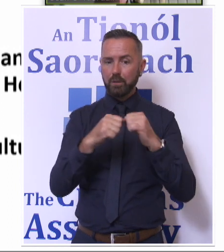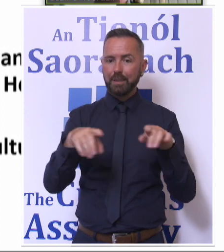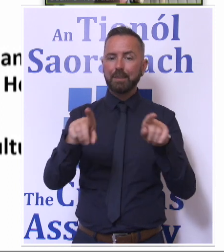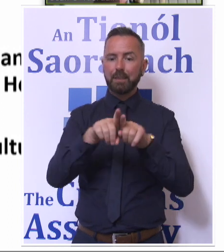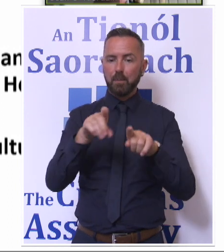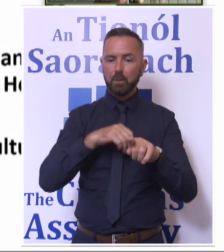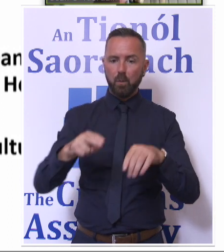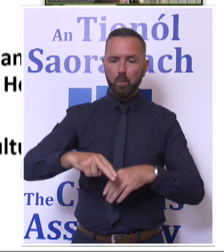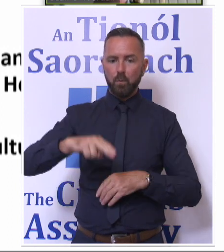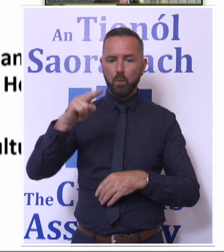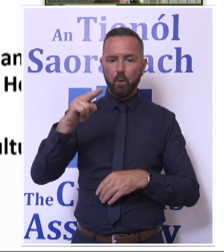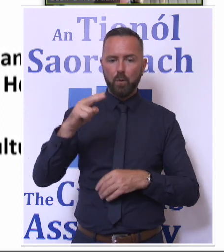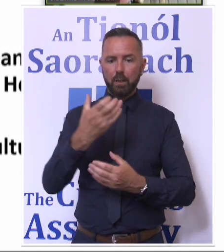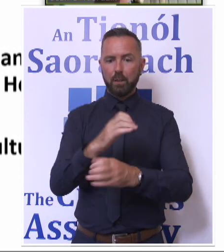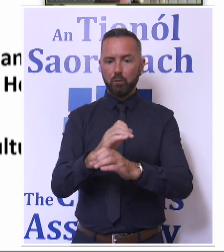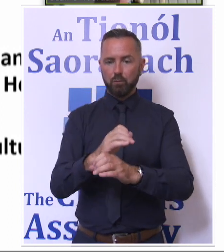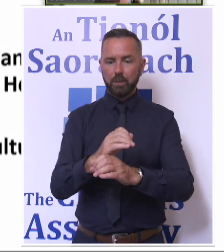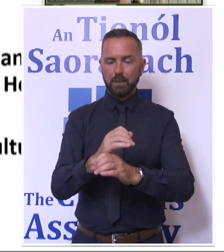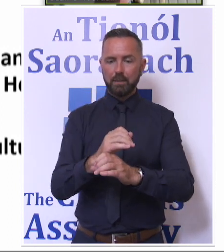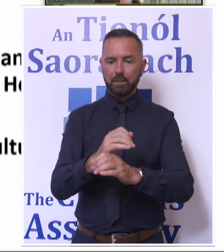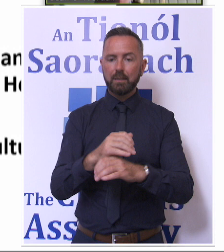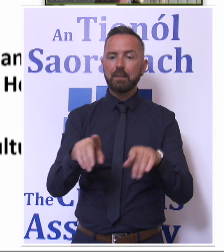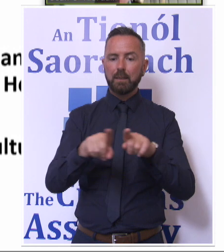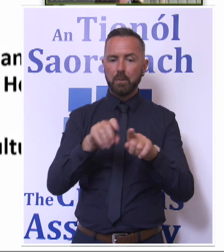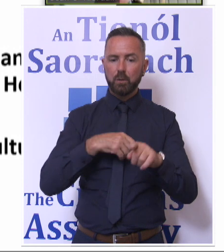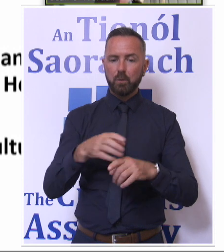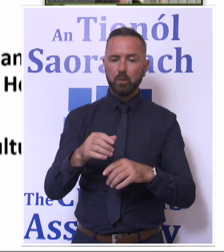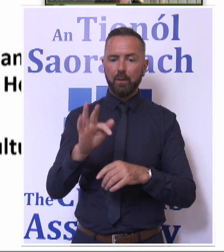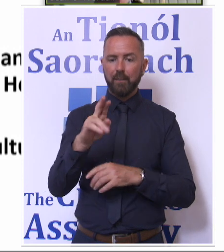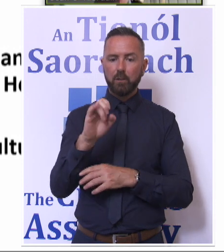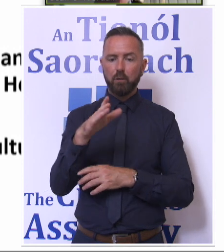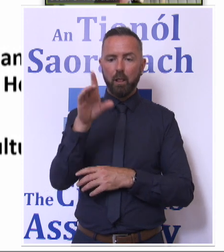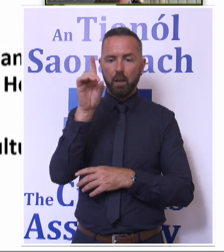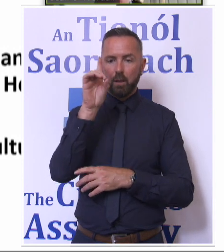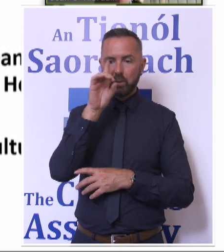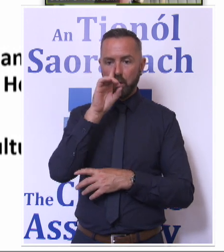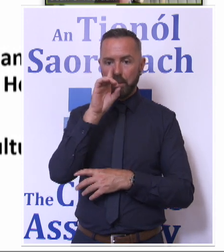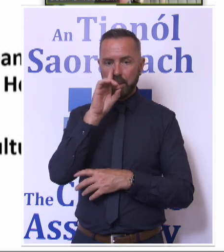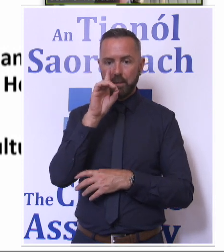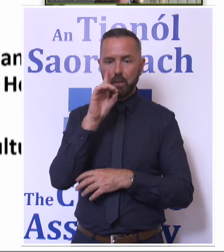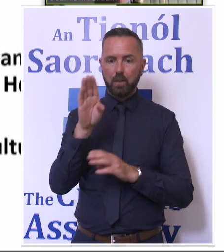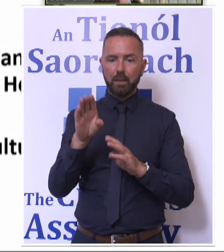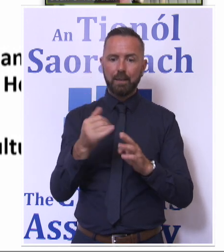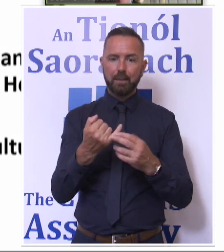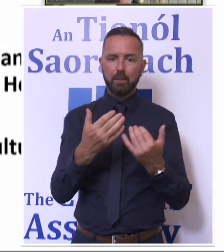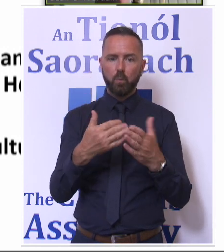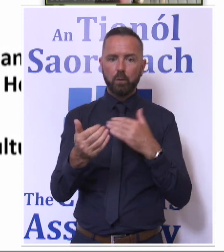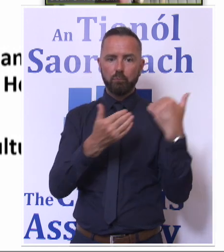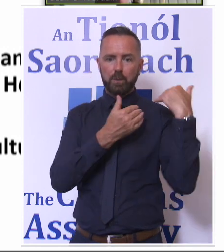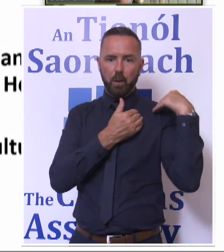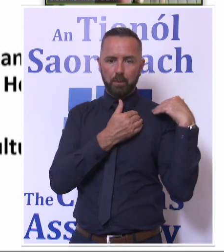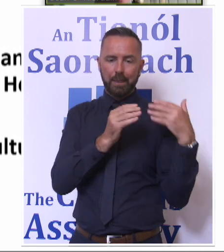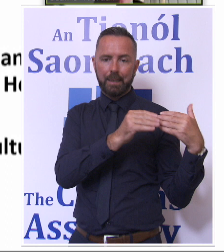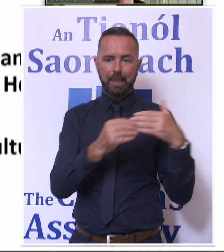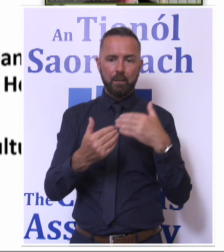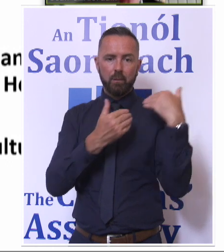Europe to much of now Germany, federal Germany, in terms of the responsibilities, the leading responsibilities